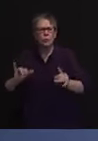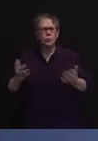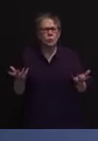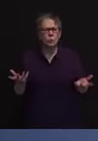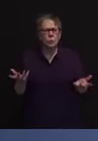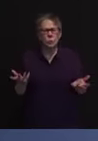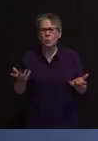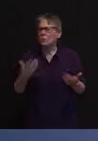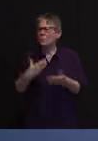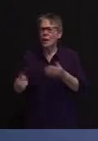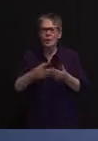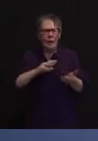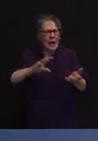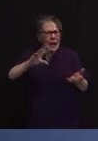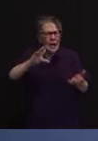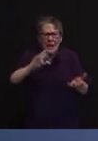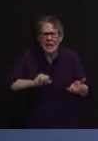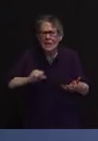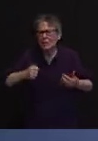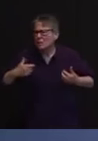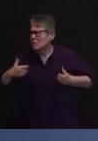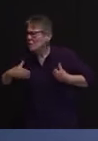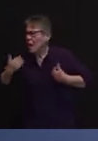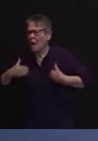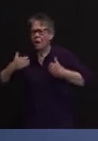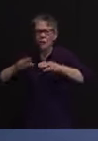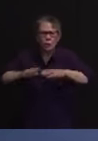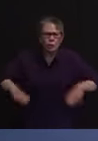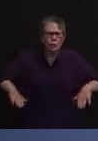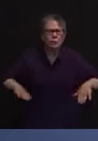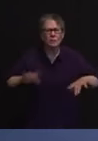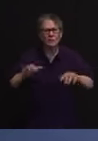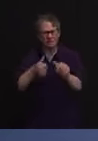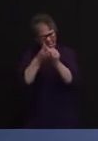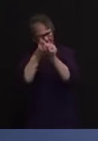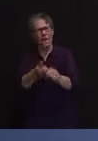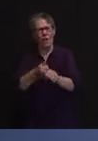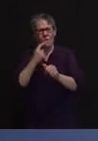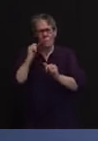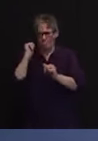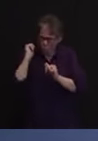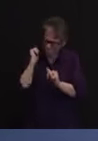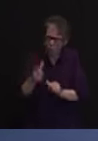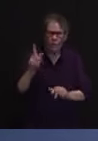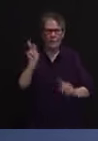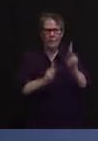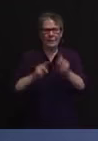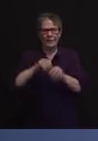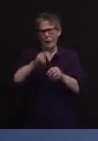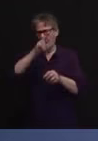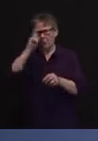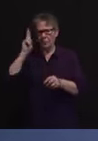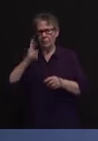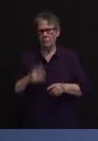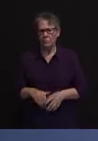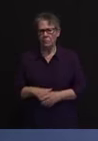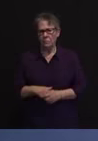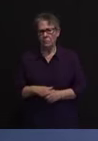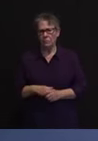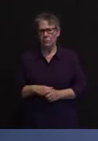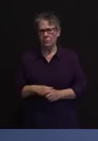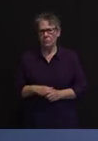framework ensures that all patients receive individualized assessments by clinicians based on the